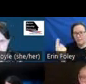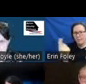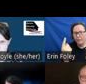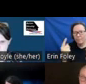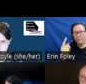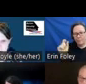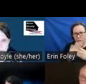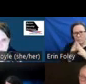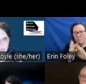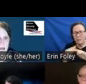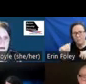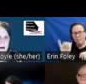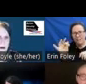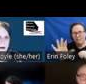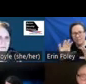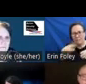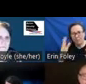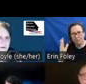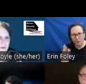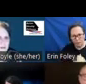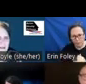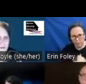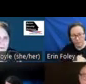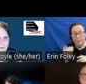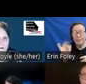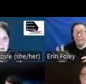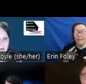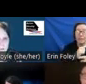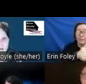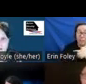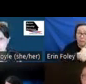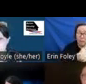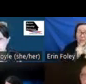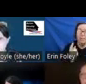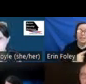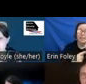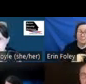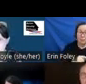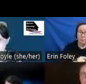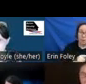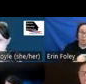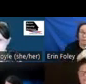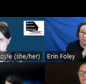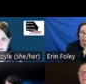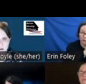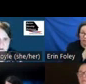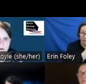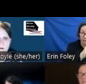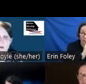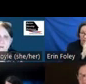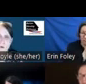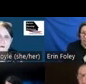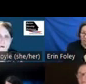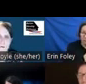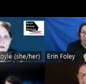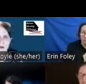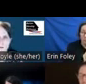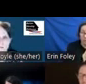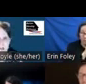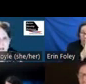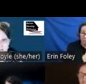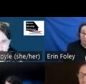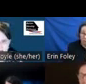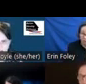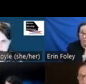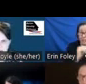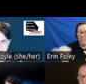an AFC provider. Frequently, what will happen is one parent will become a guardian and another parent will become